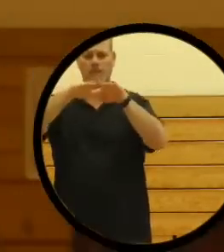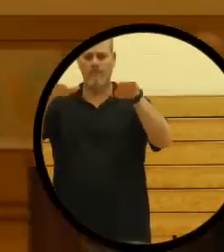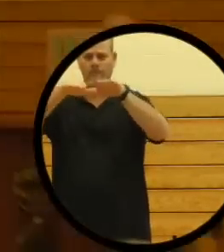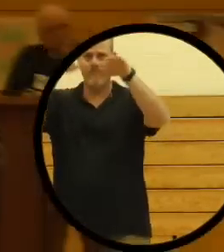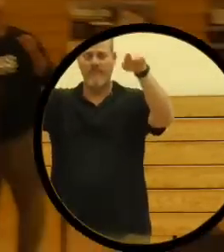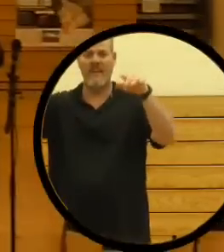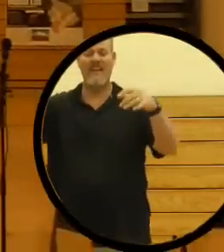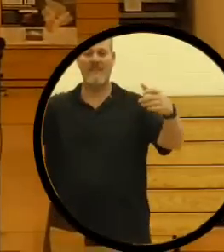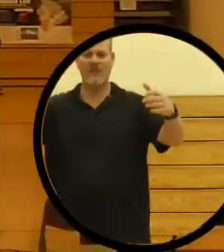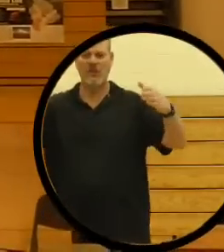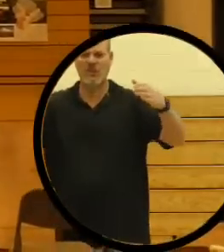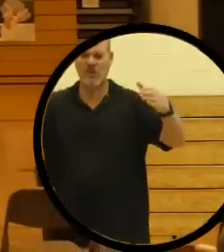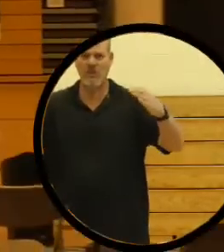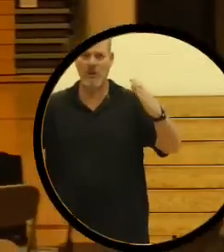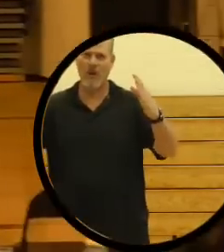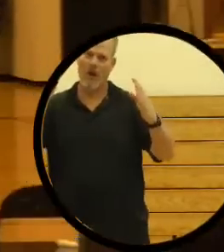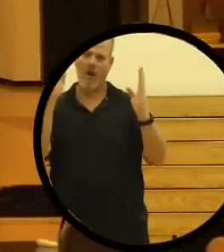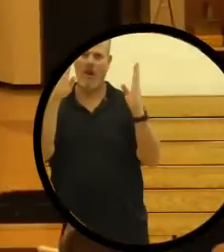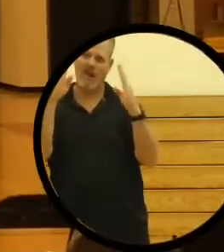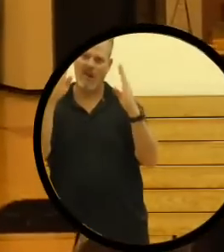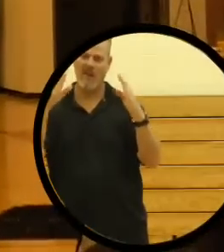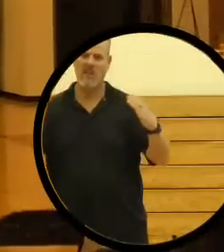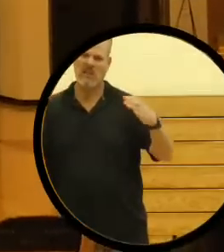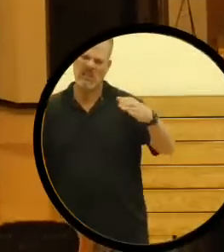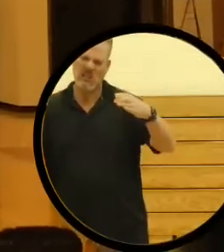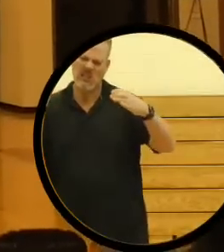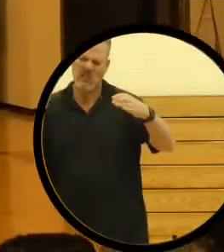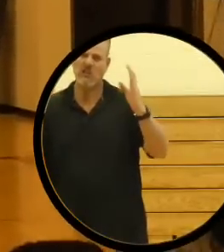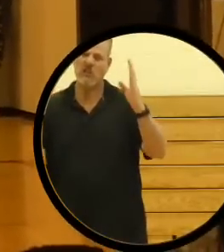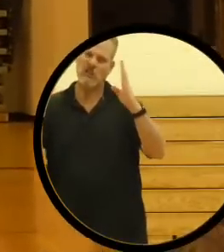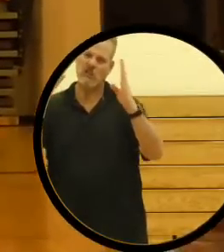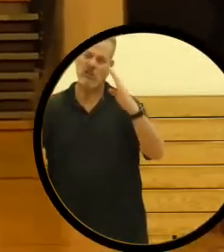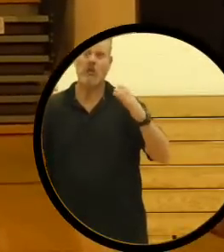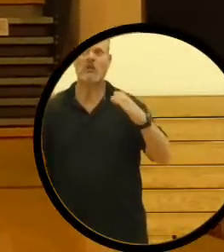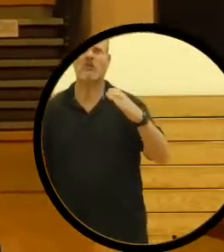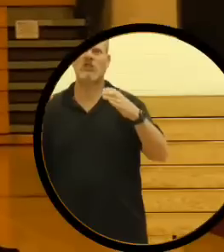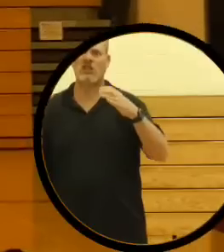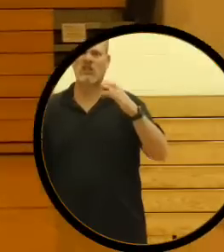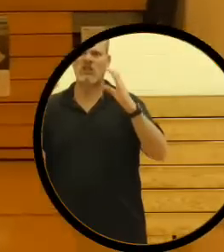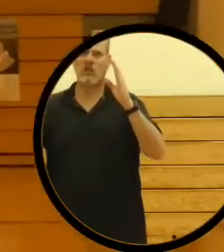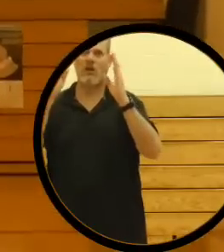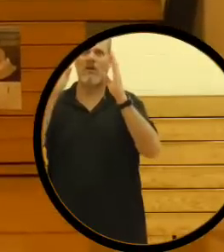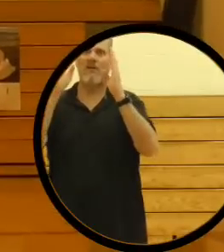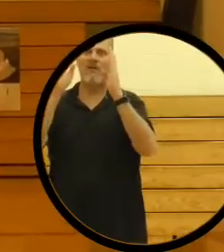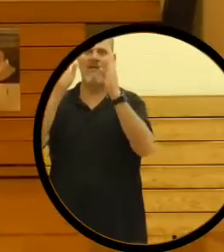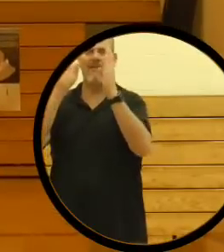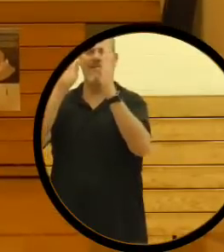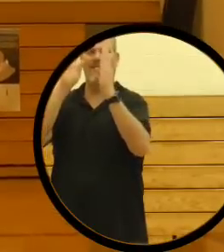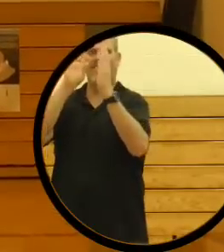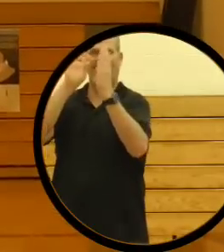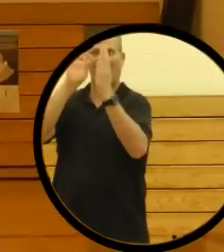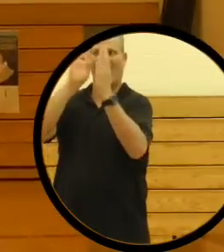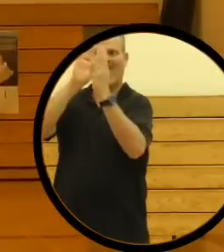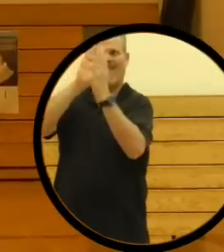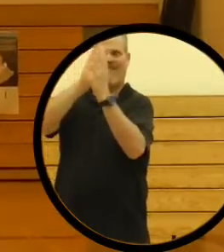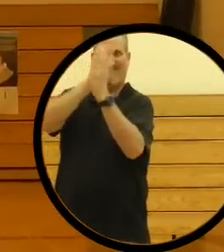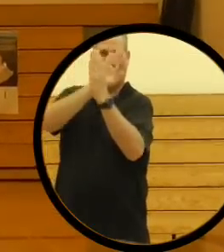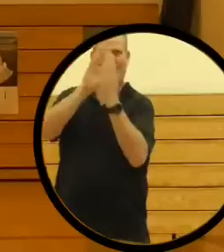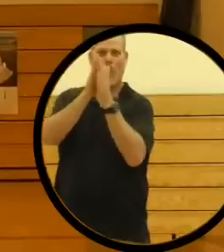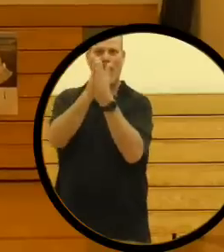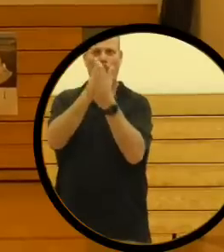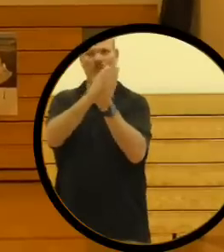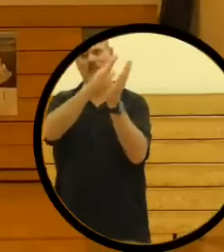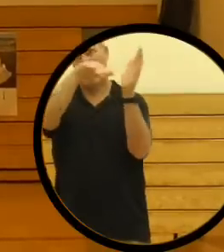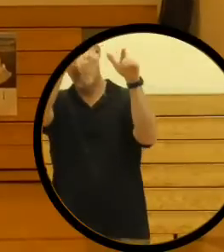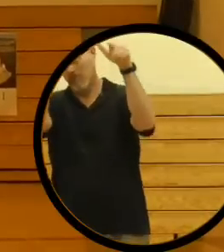bit, the book maybe moves out an inch. But you keep shaking it. You shake it for 10 seconds, it moves out a little further. You shake it for 20 seconds, it moves further. You know,